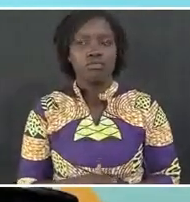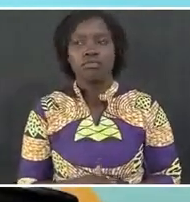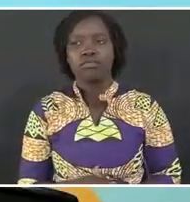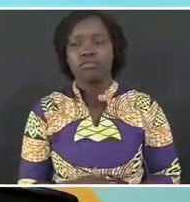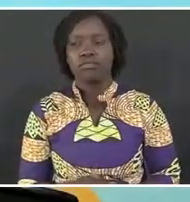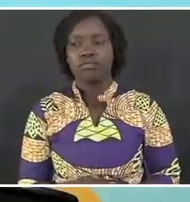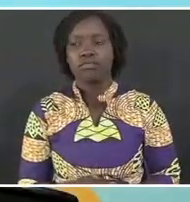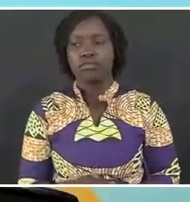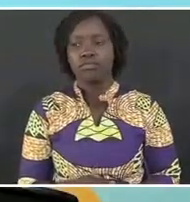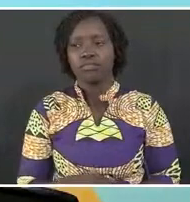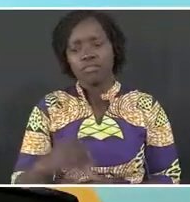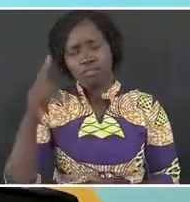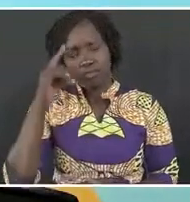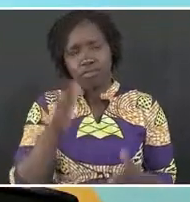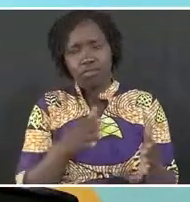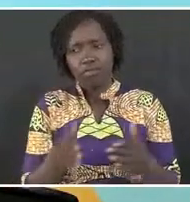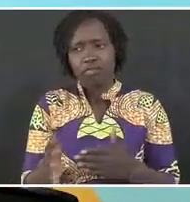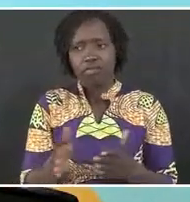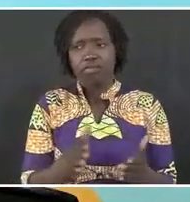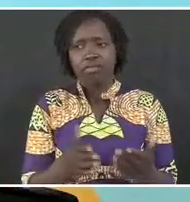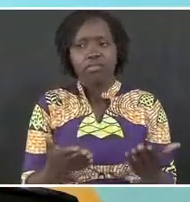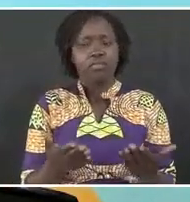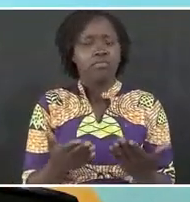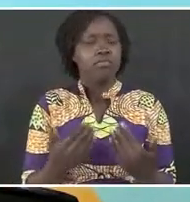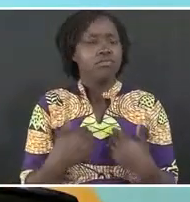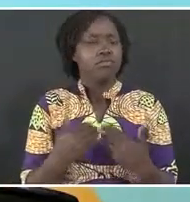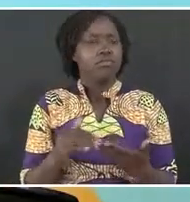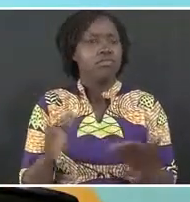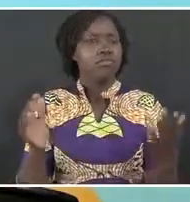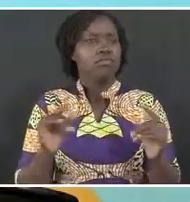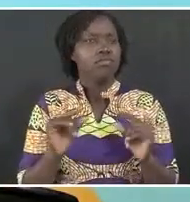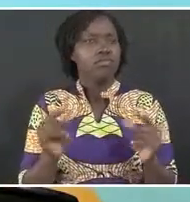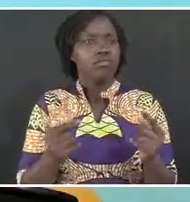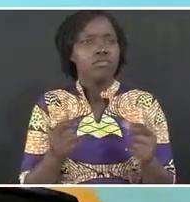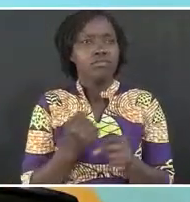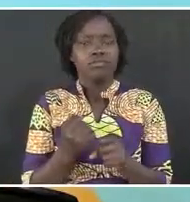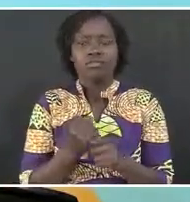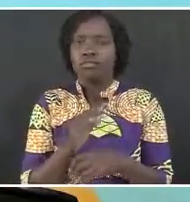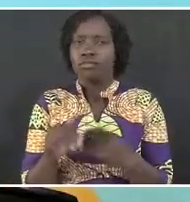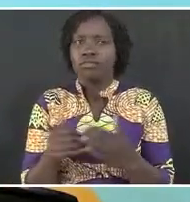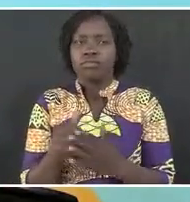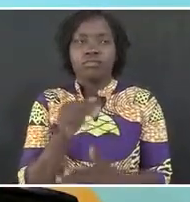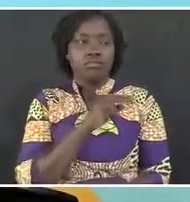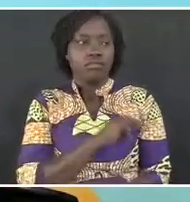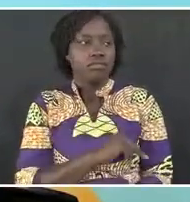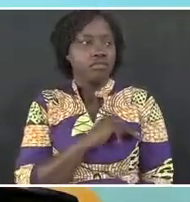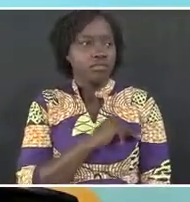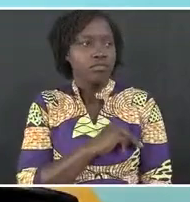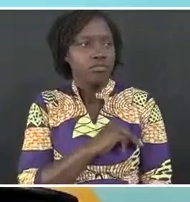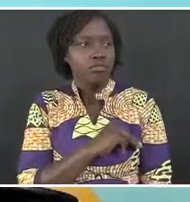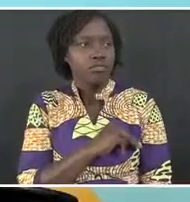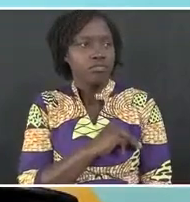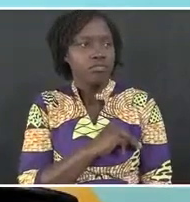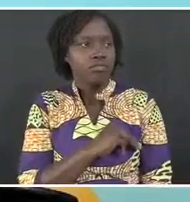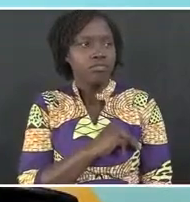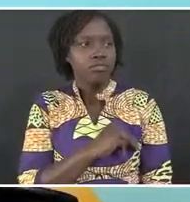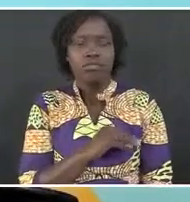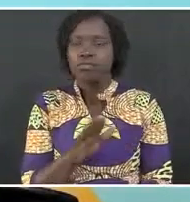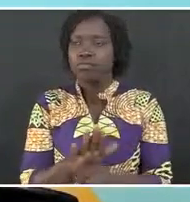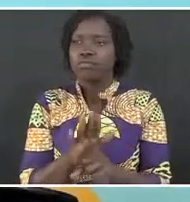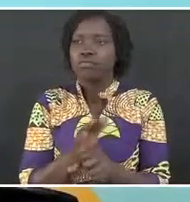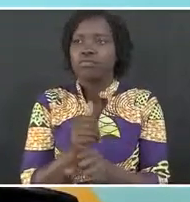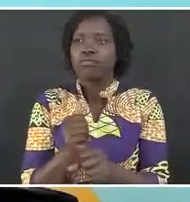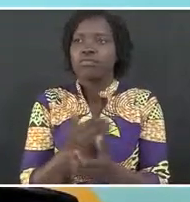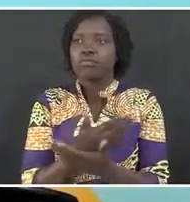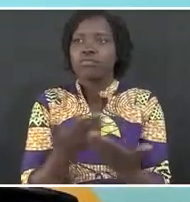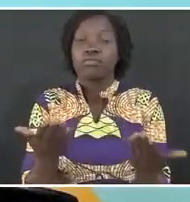to think of opportunities where we can have small groups doing all these missions. There is so much work out